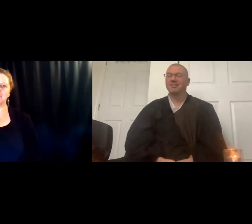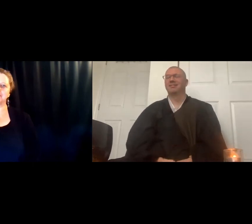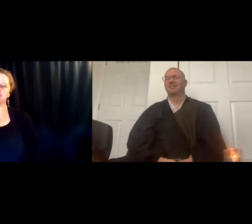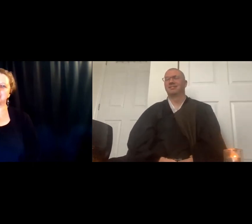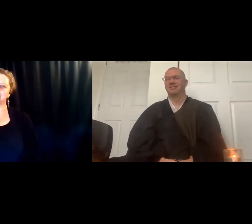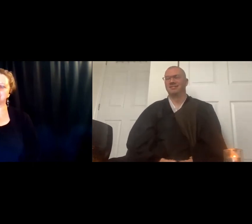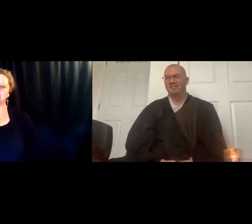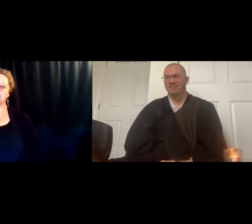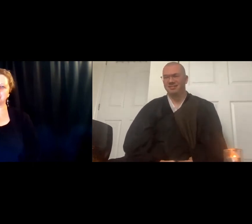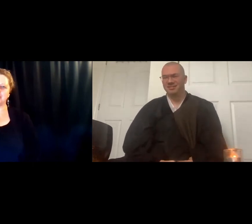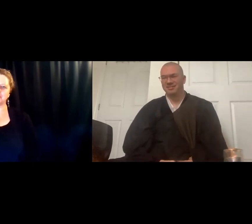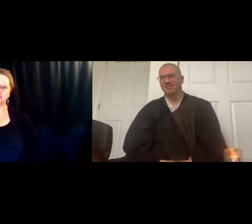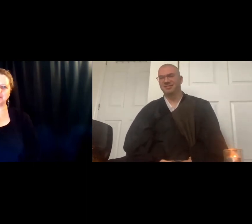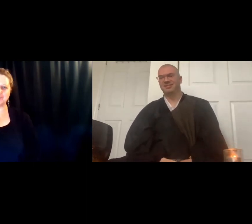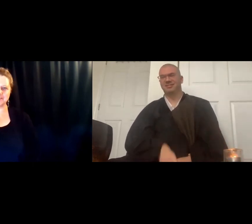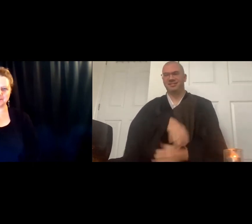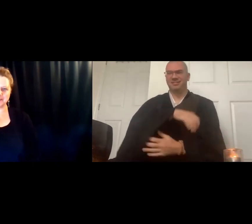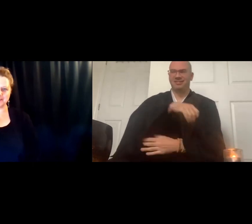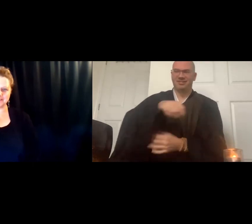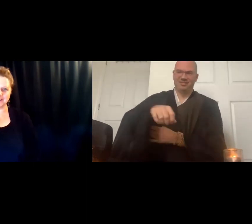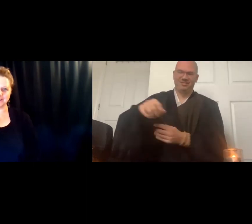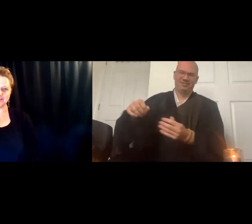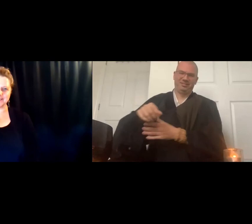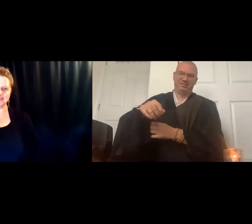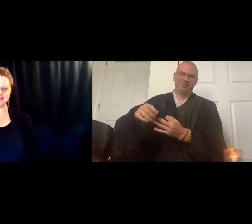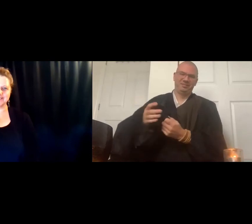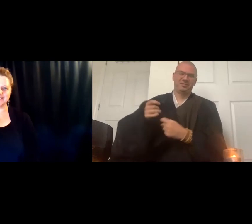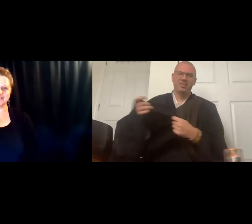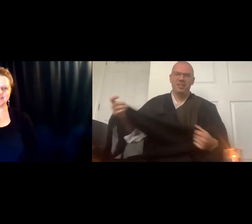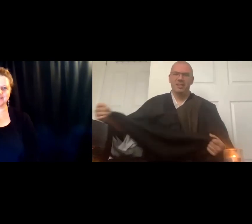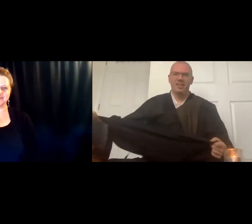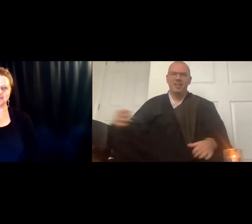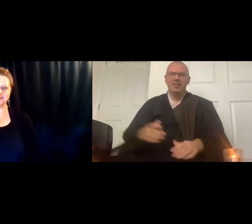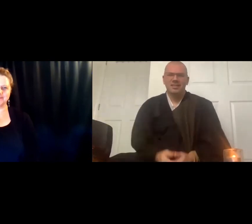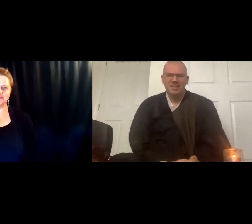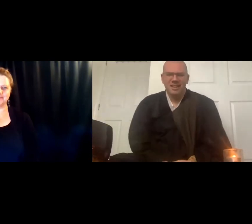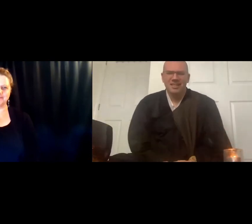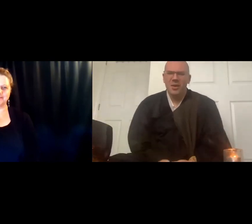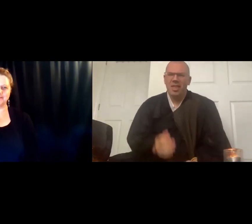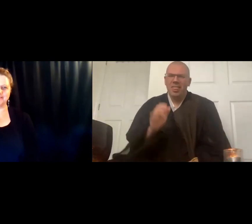I want you all to remember to also be gentle with yourselves.